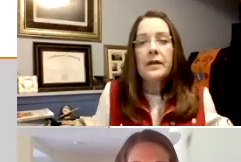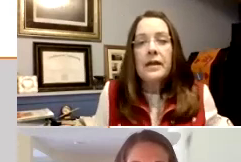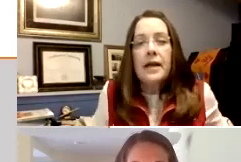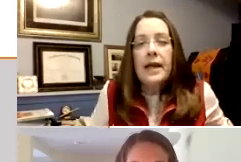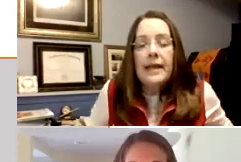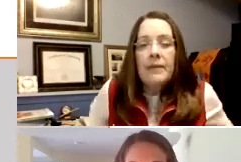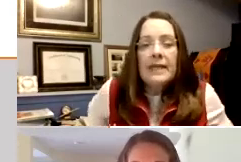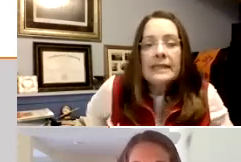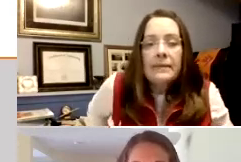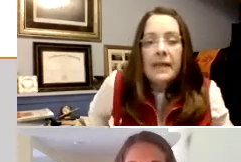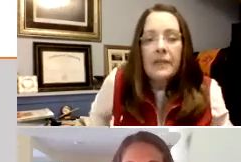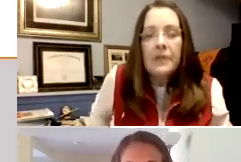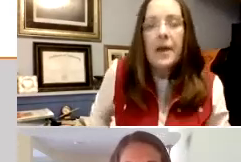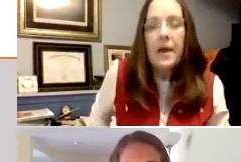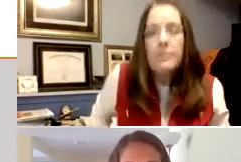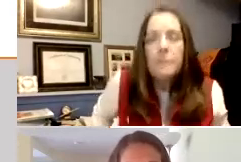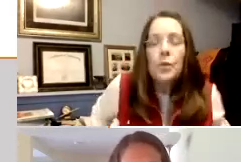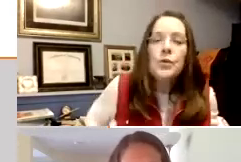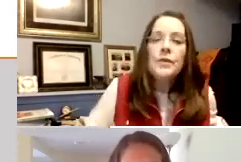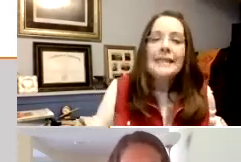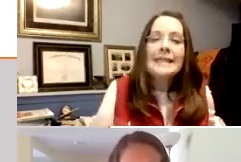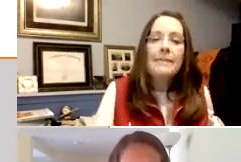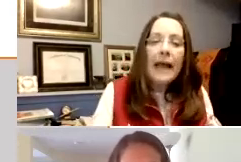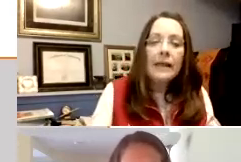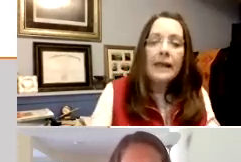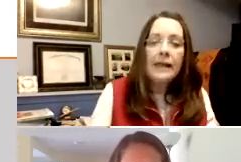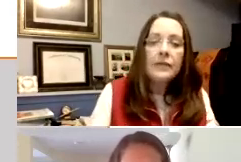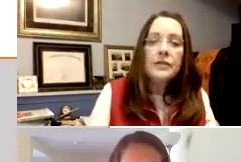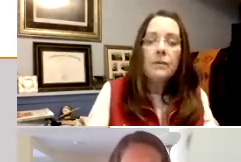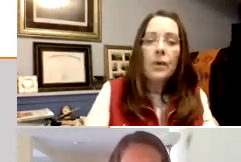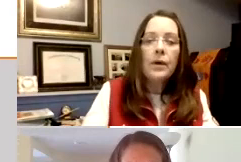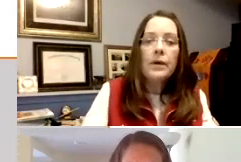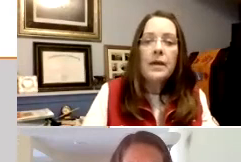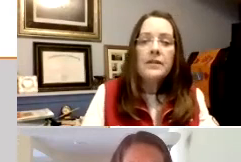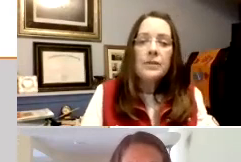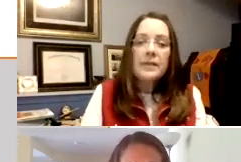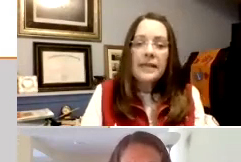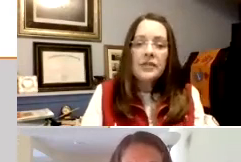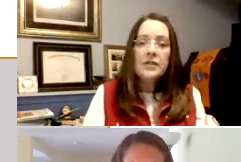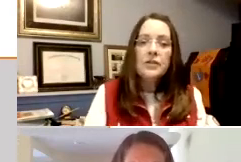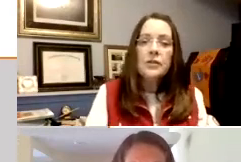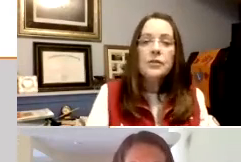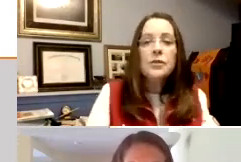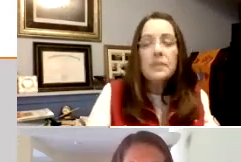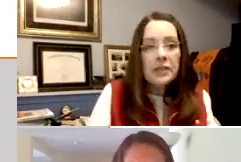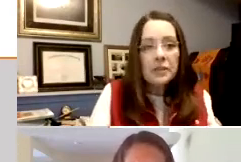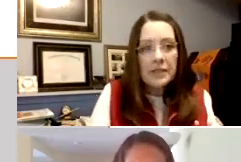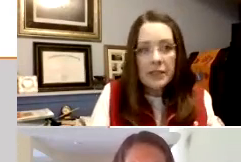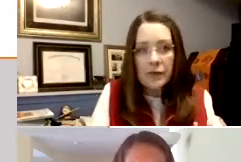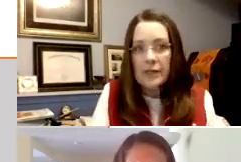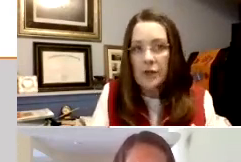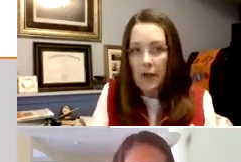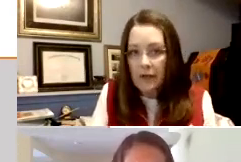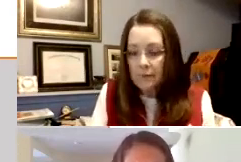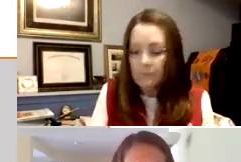Clifford and Emily Elizabeth, we're using this backlighting to support visual attention to the 2-dimensional